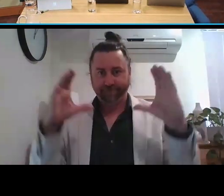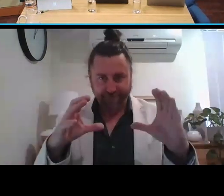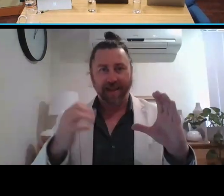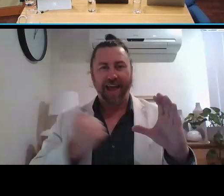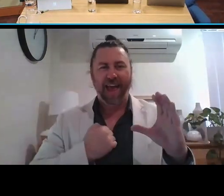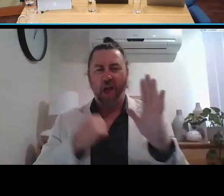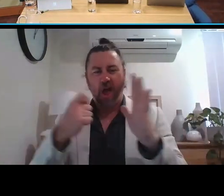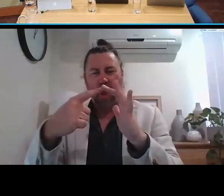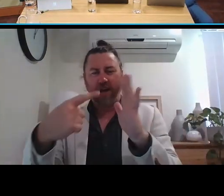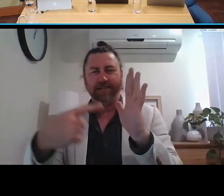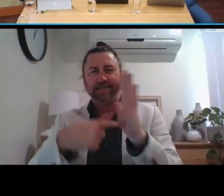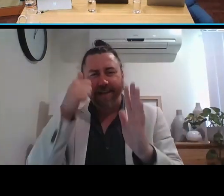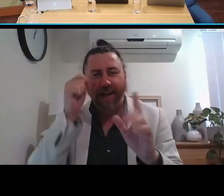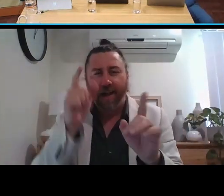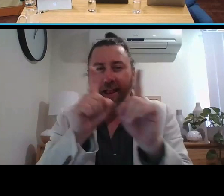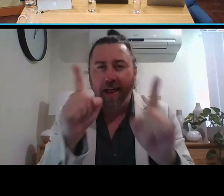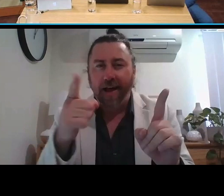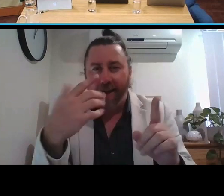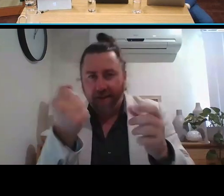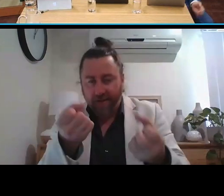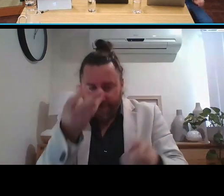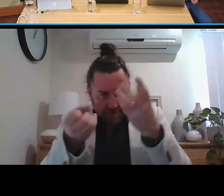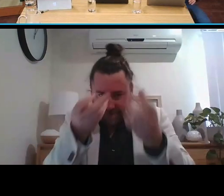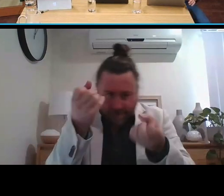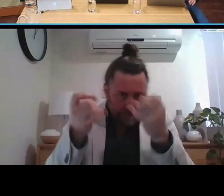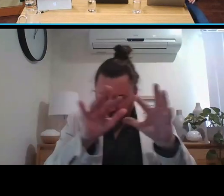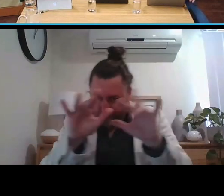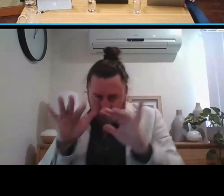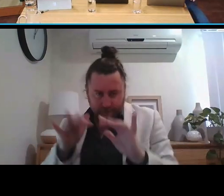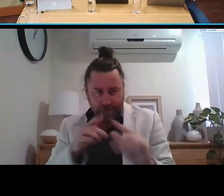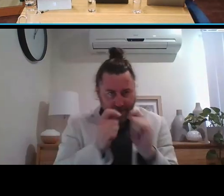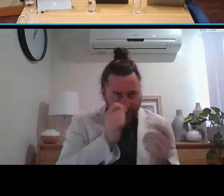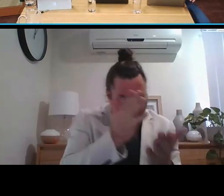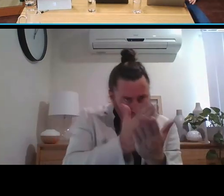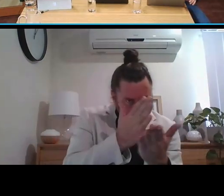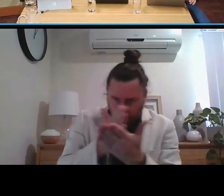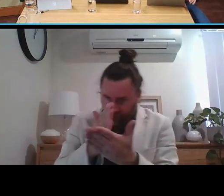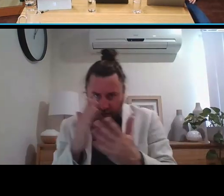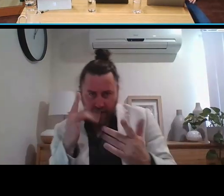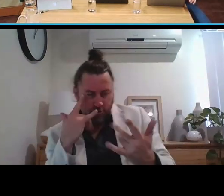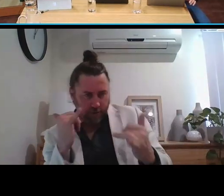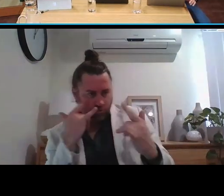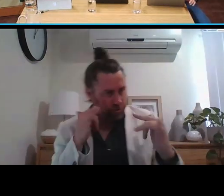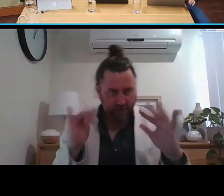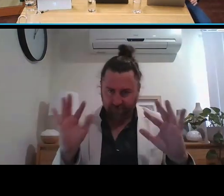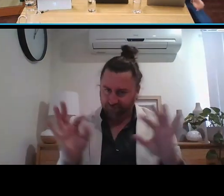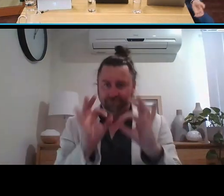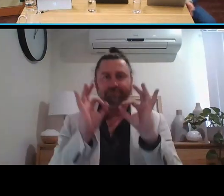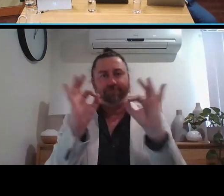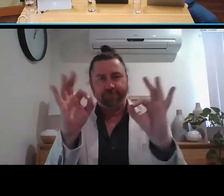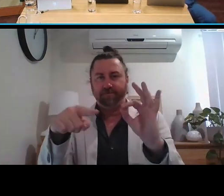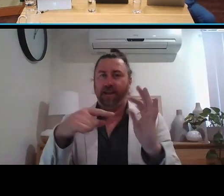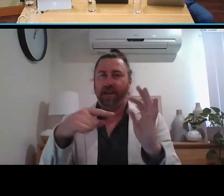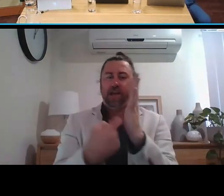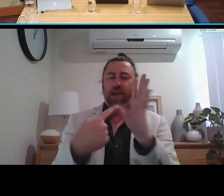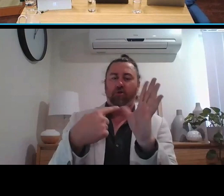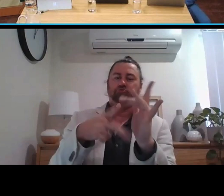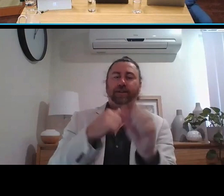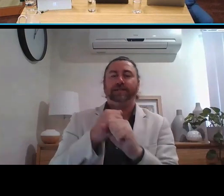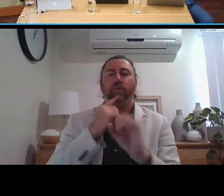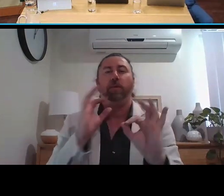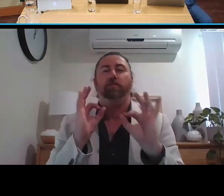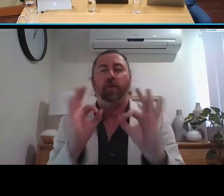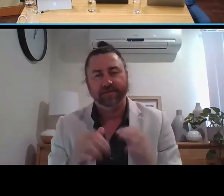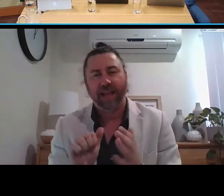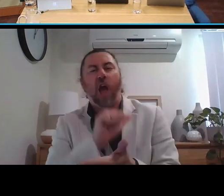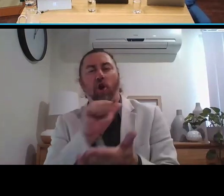IT environments, and we are testing and retesting. What I can commit to you is that we'll continue to communicate with you regularly, and